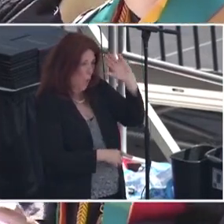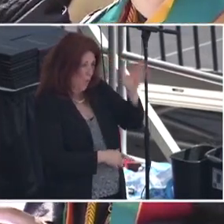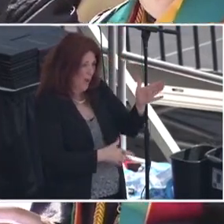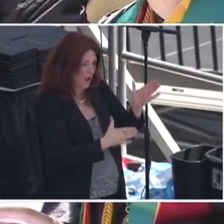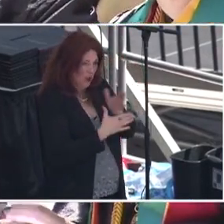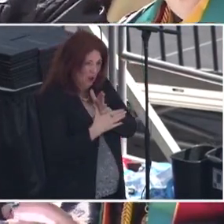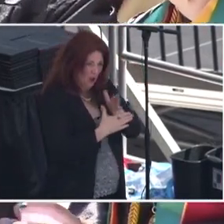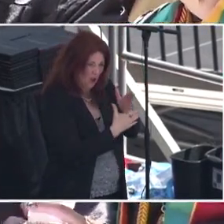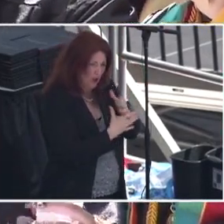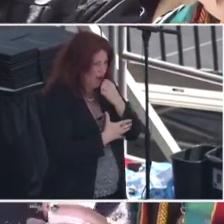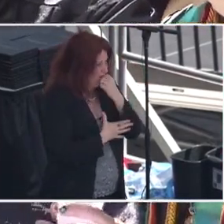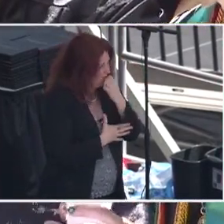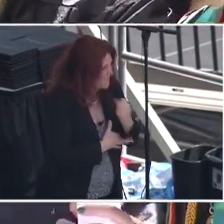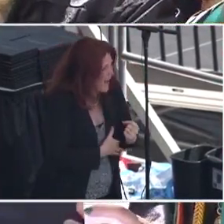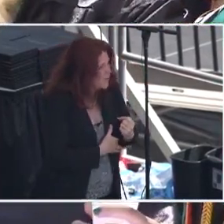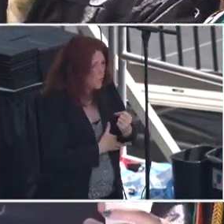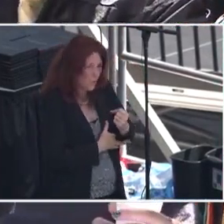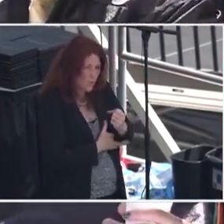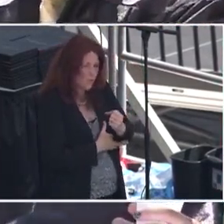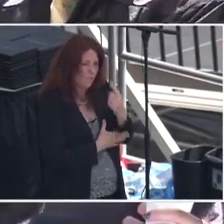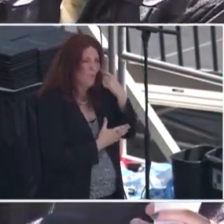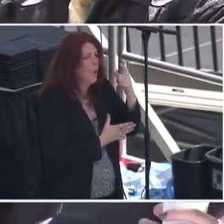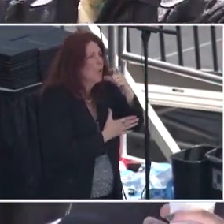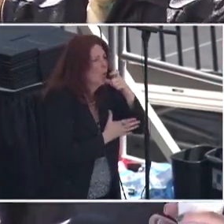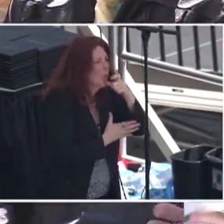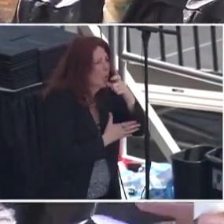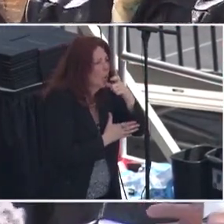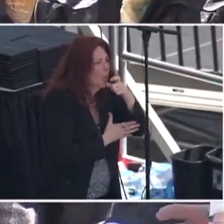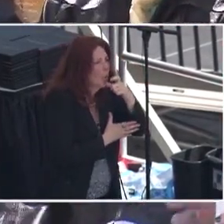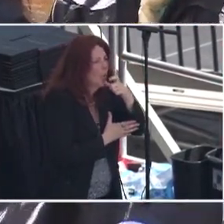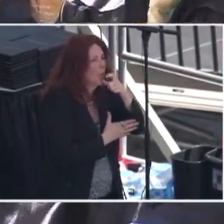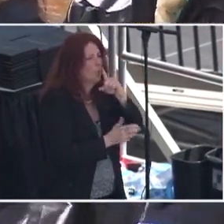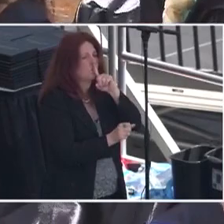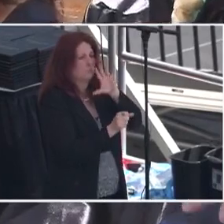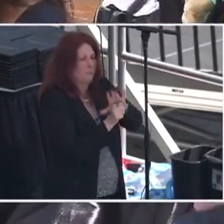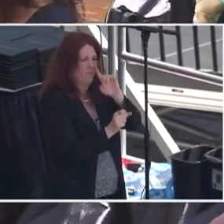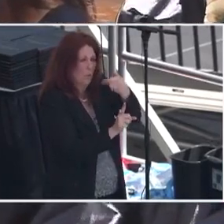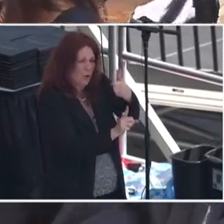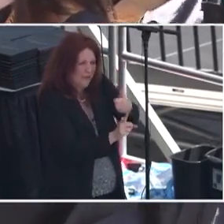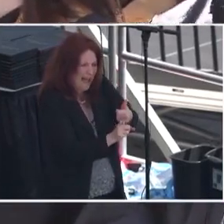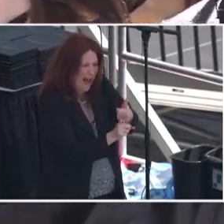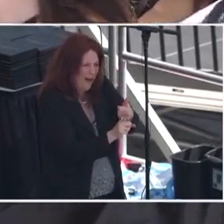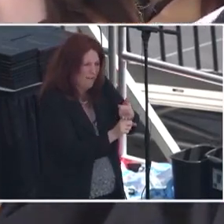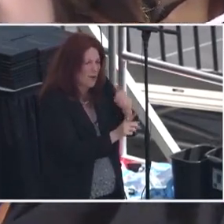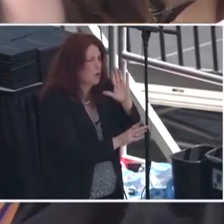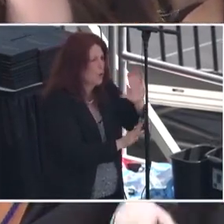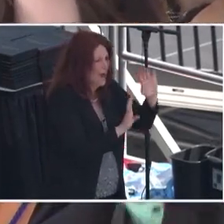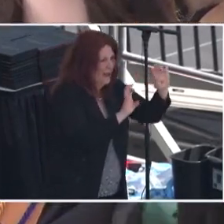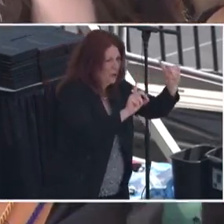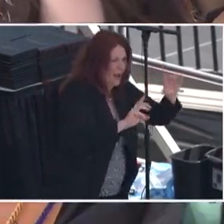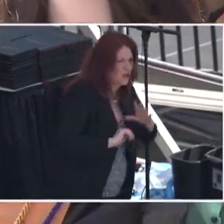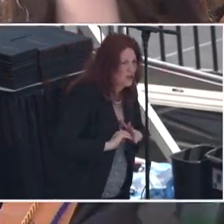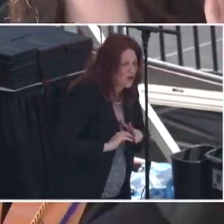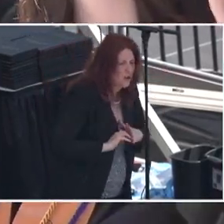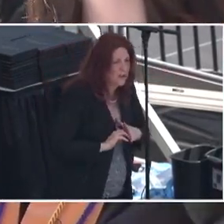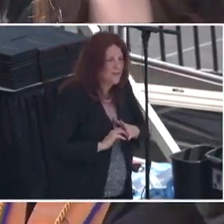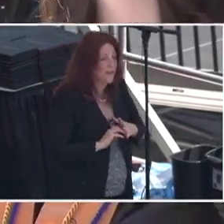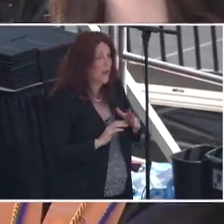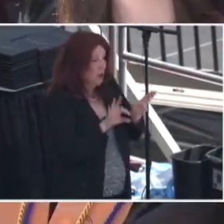valuable, a commitment to yourself and to your education. The diploma you receive